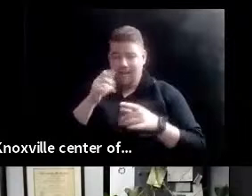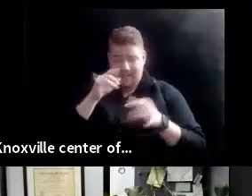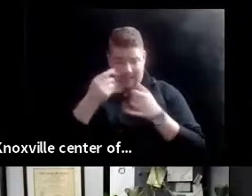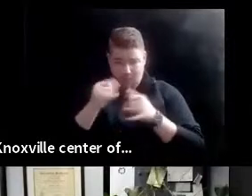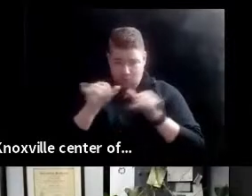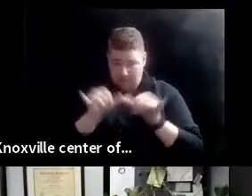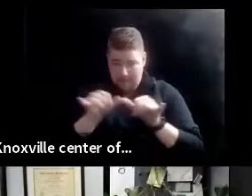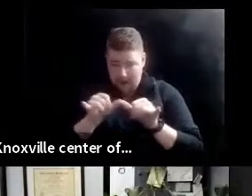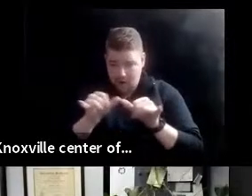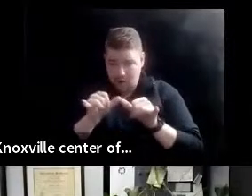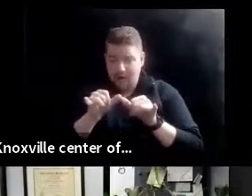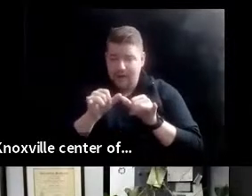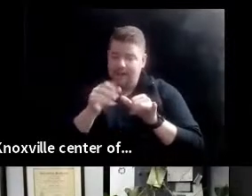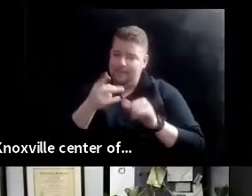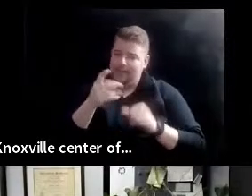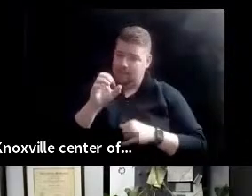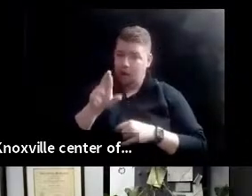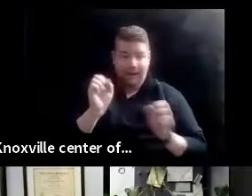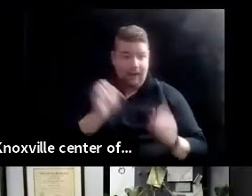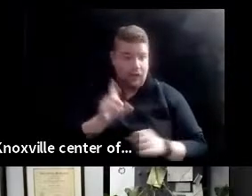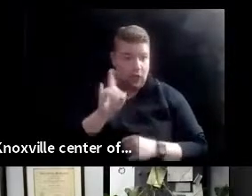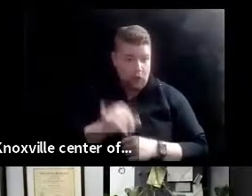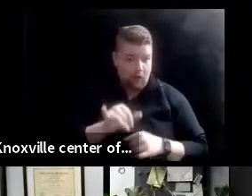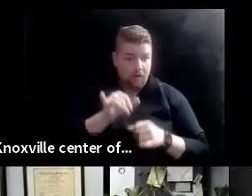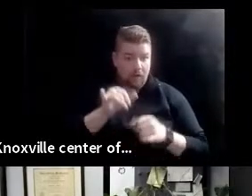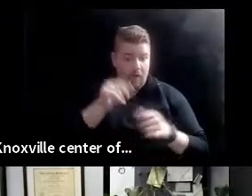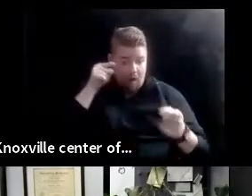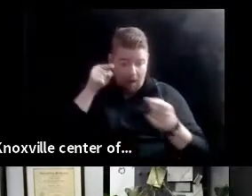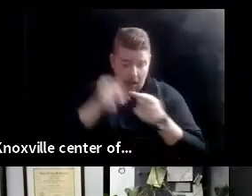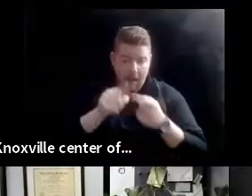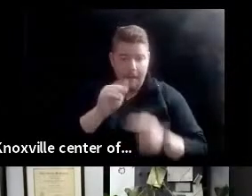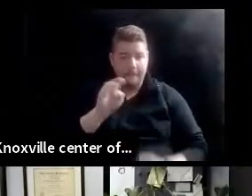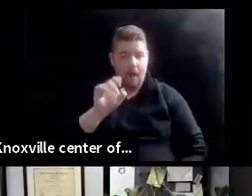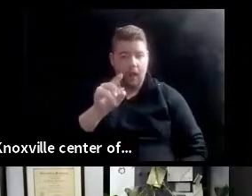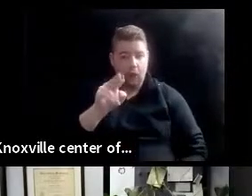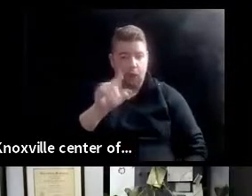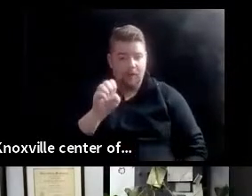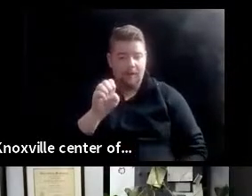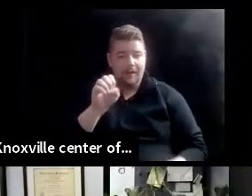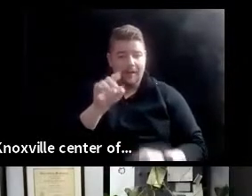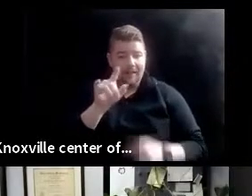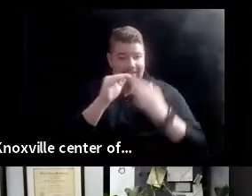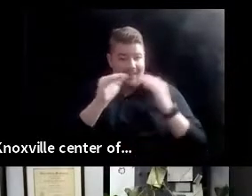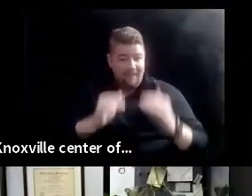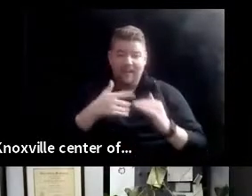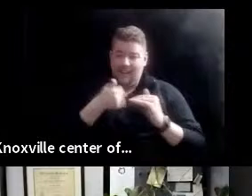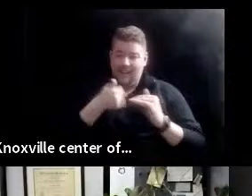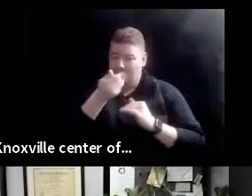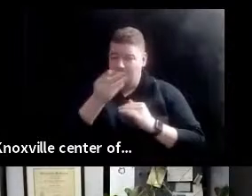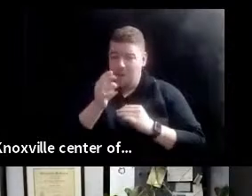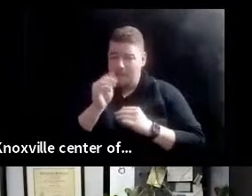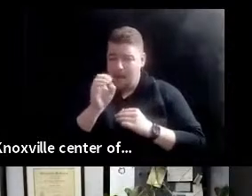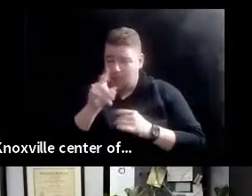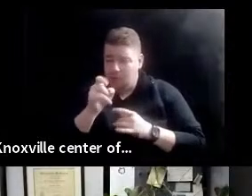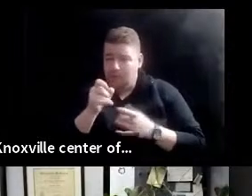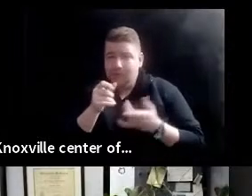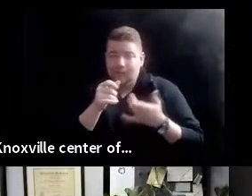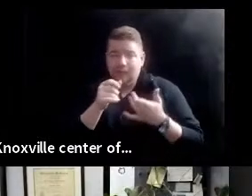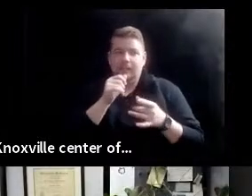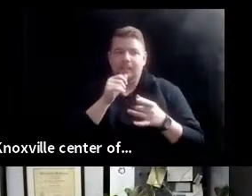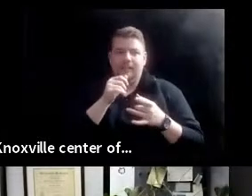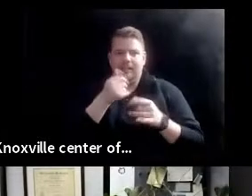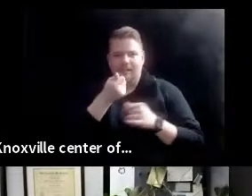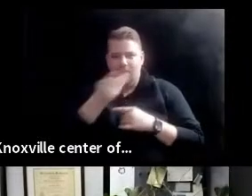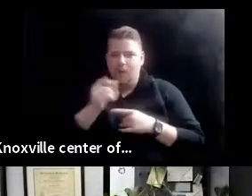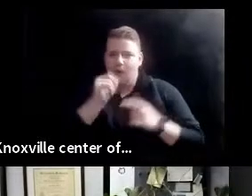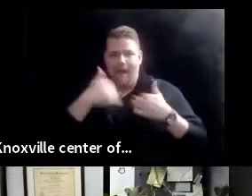measure, which PCR can do, then there's just very few molecules that you don't have at least one single one of them in your